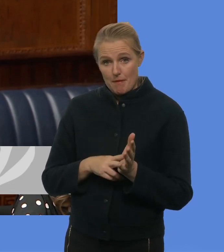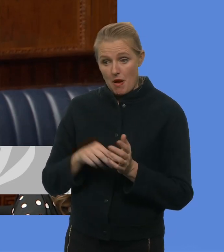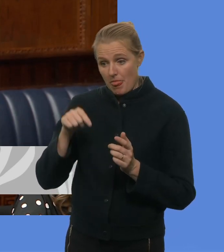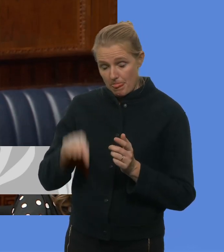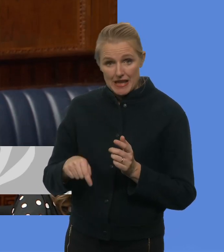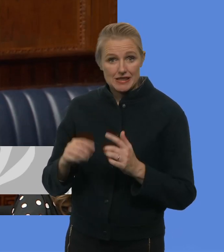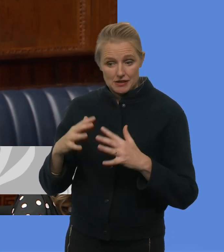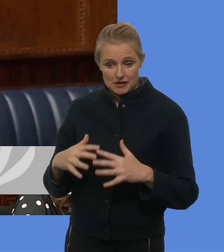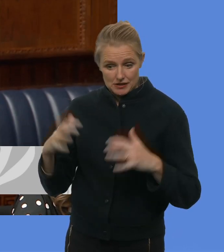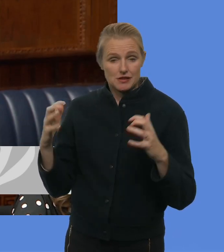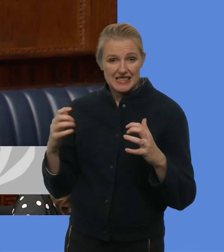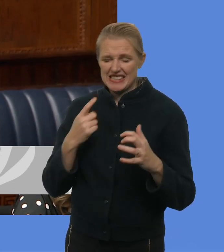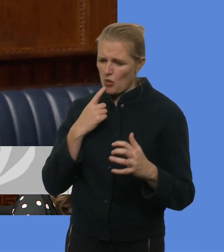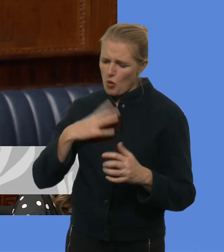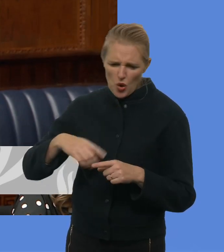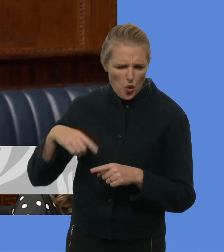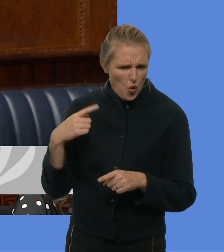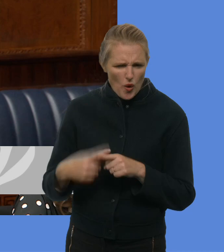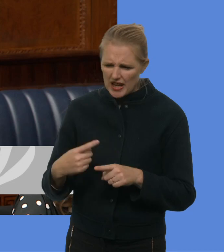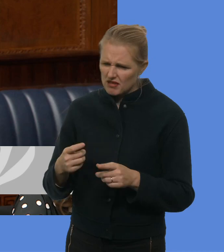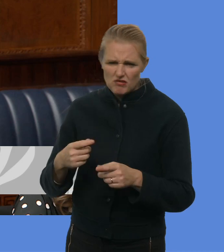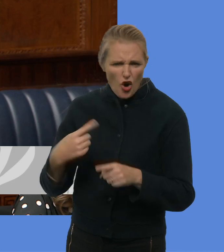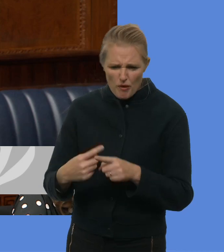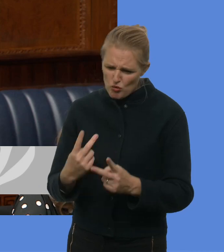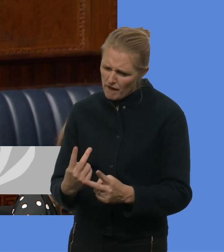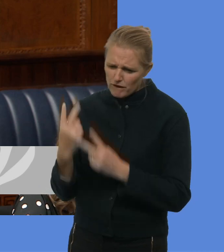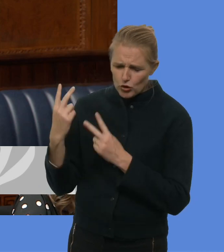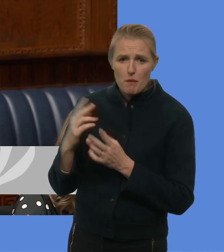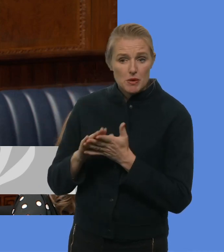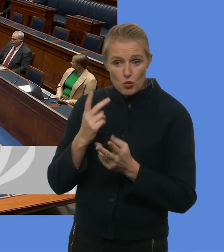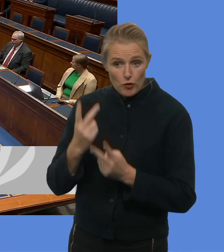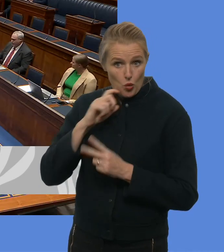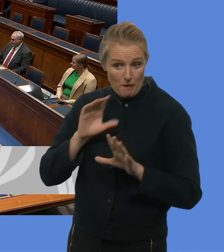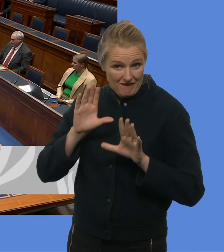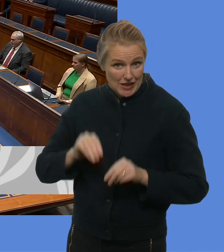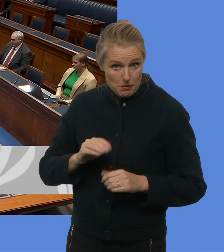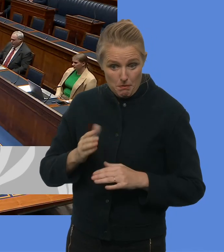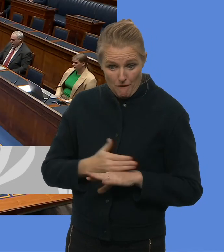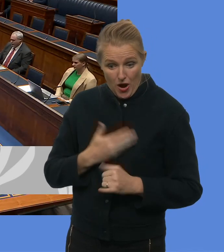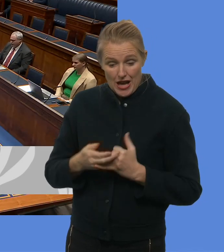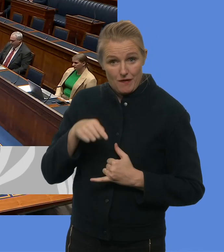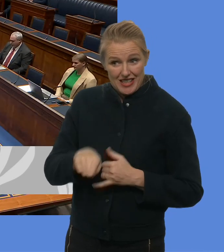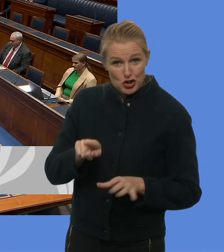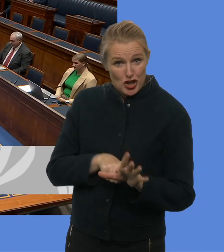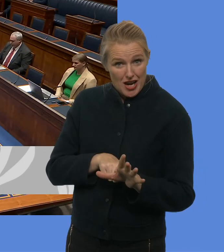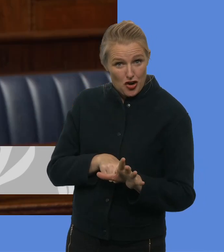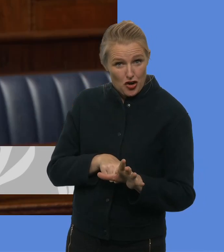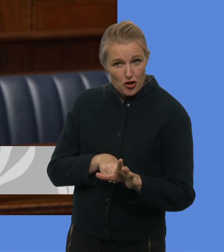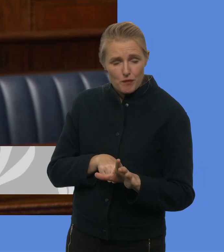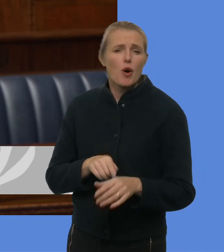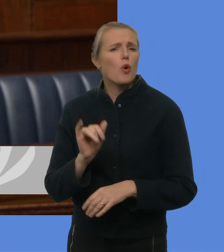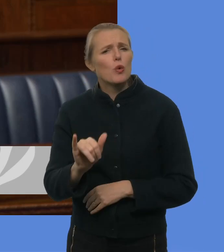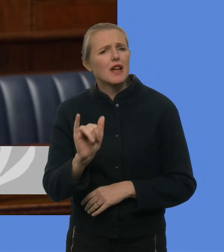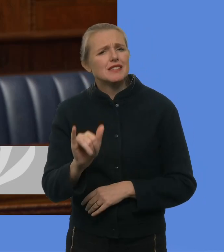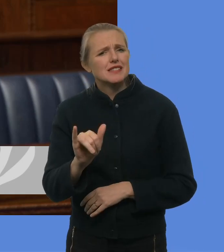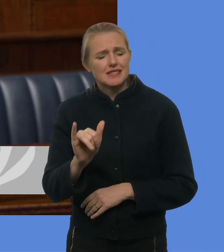short, sharp review, that we will get that review completed by the end of this calendar year? Deputy First Minister. Thank you, Mr. Speaker. Yes, as